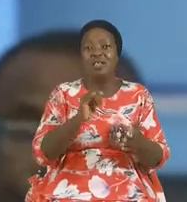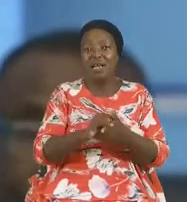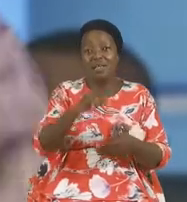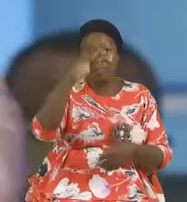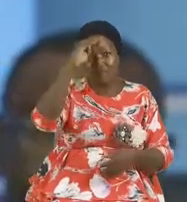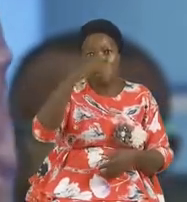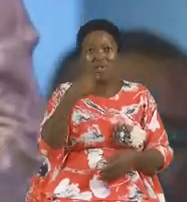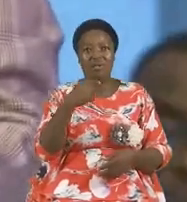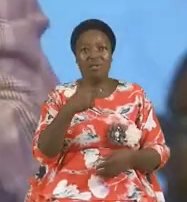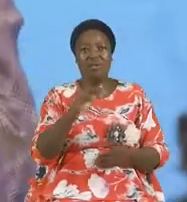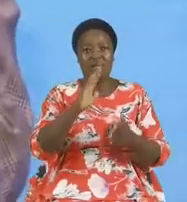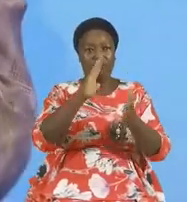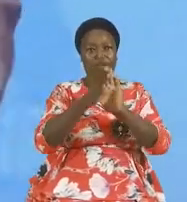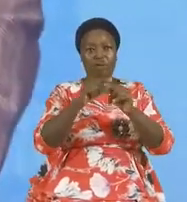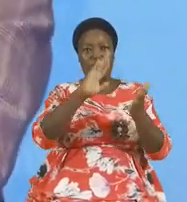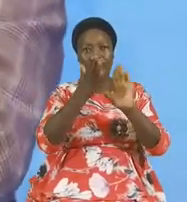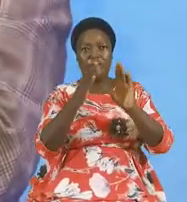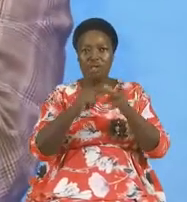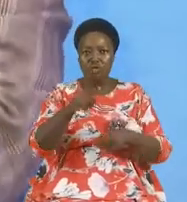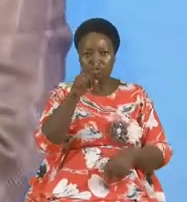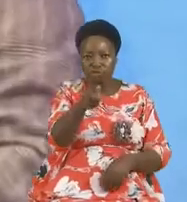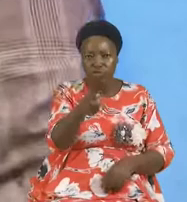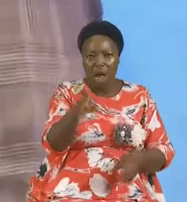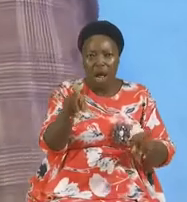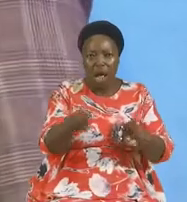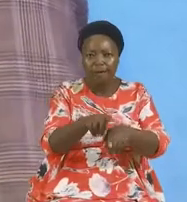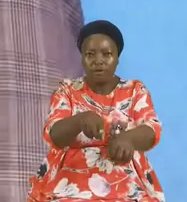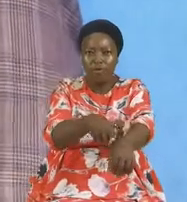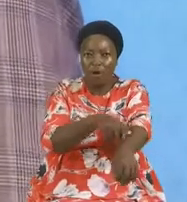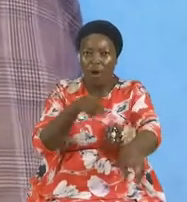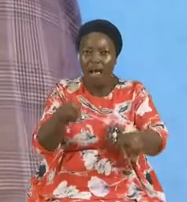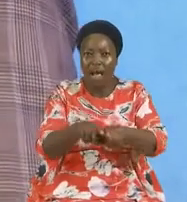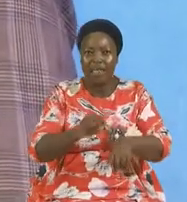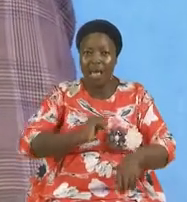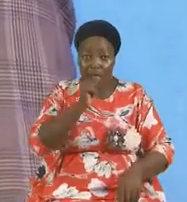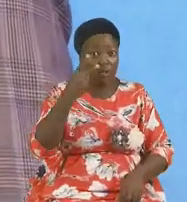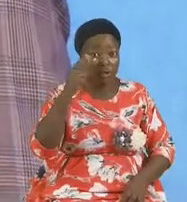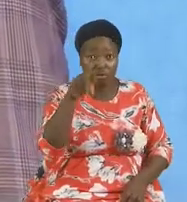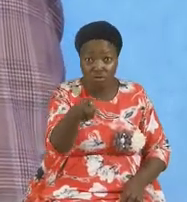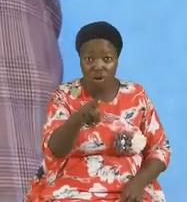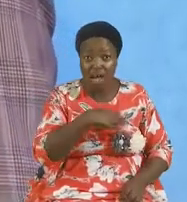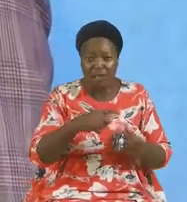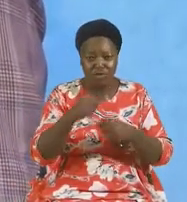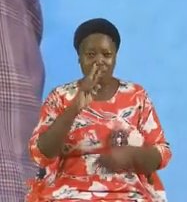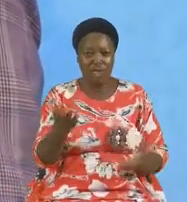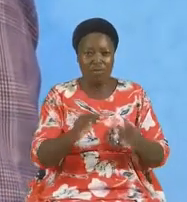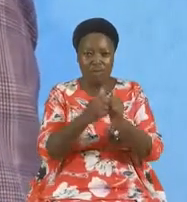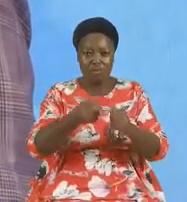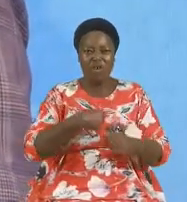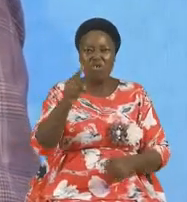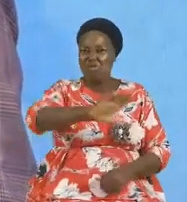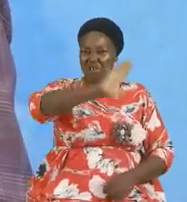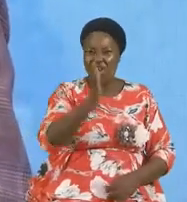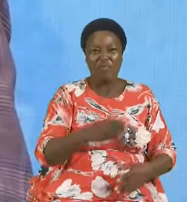himself. And the man will say face to face, you, as long as